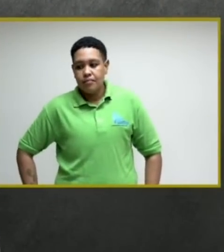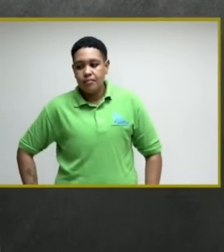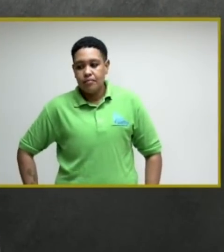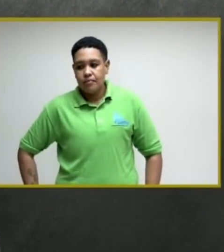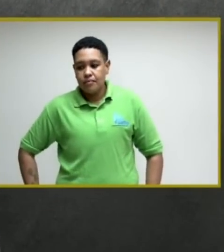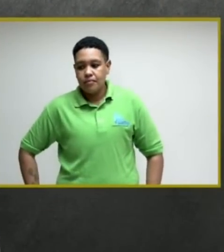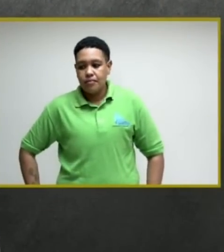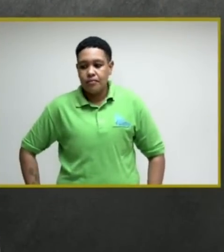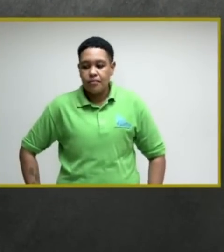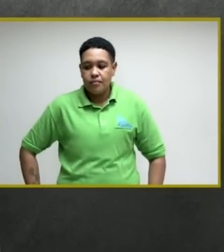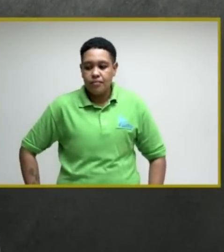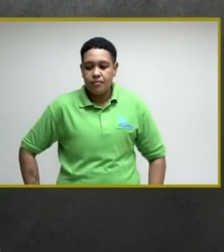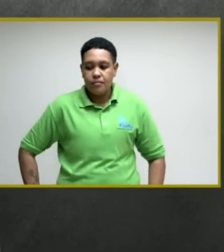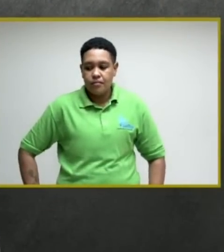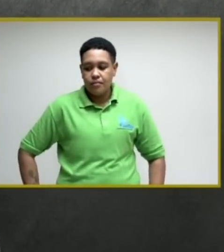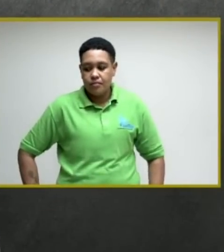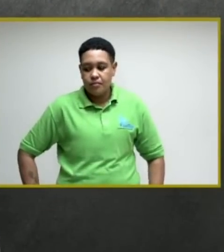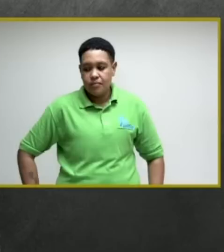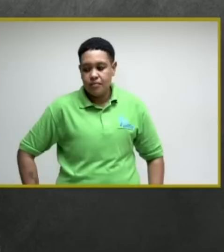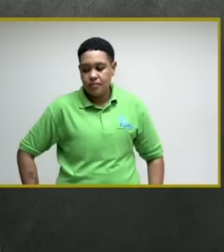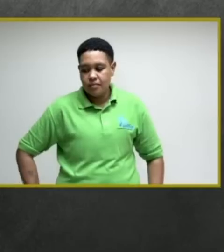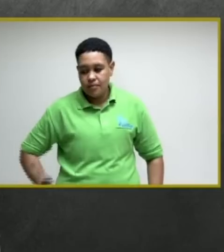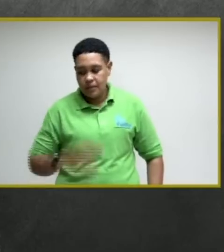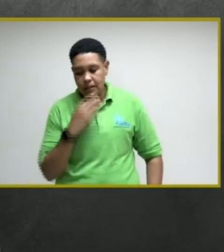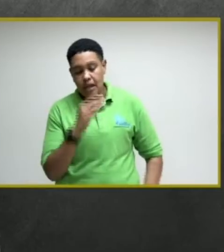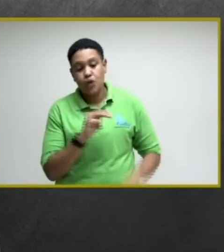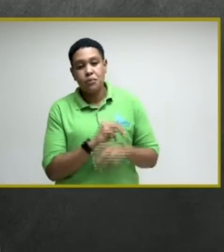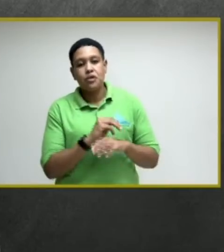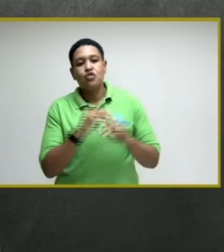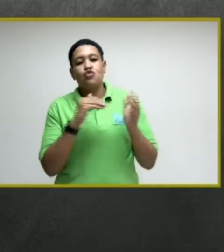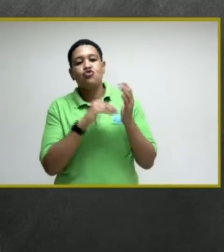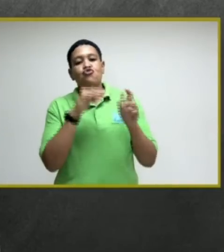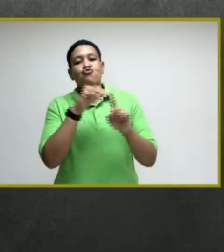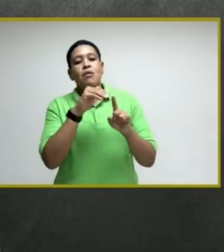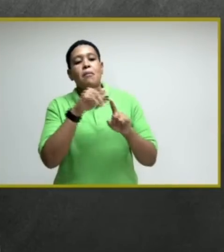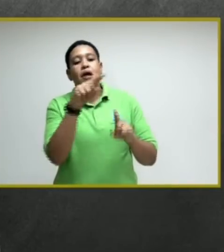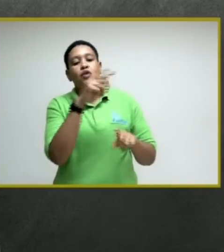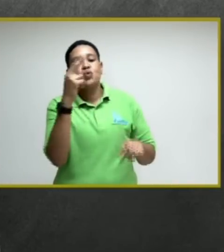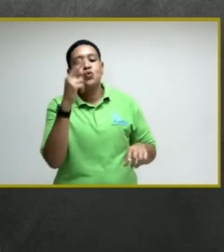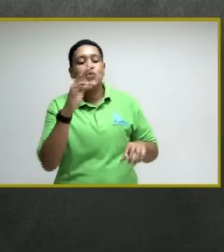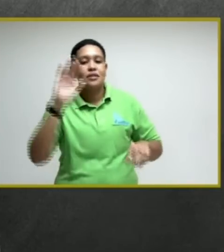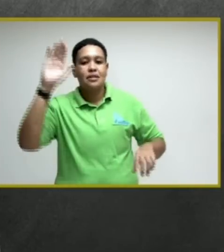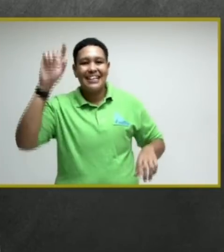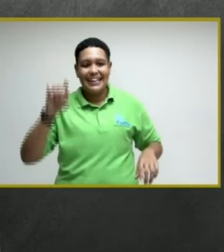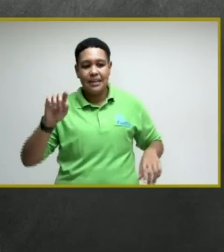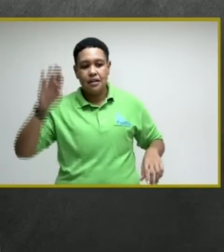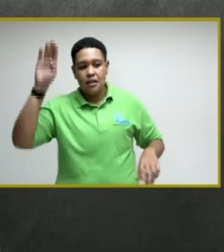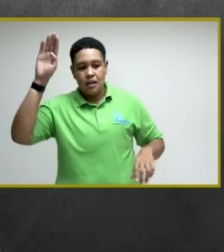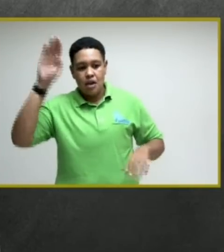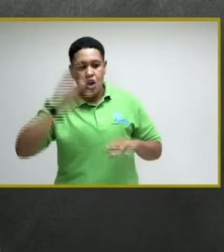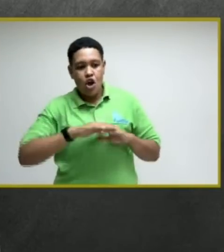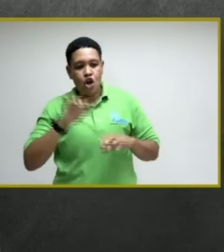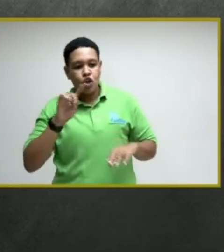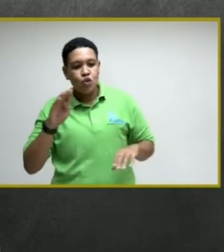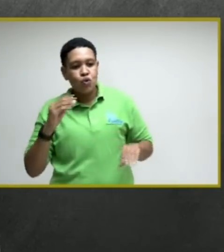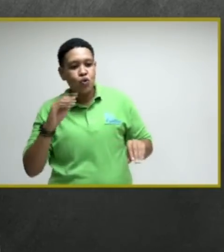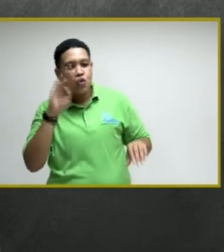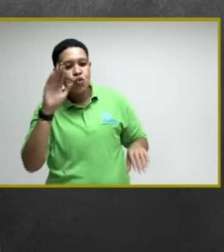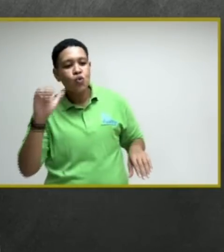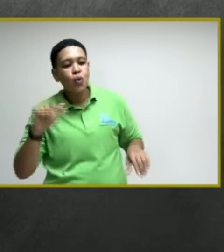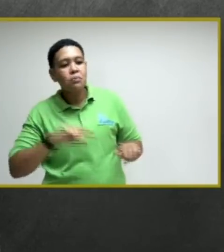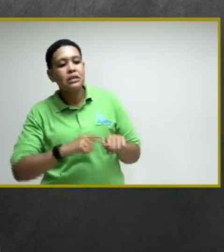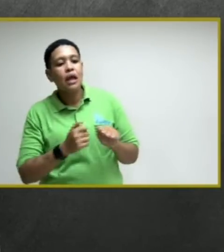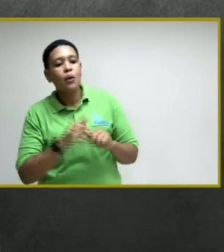reminding our media colleagues to use the raised hand feature on Zoom to pose your questions. We're going to begin with Kimo